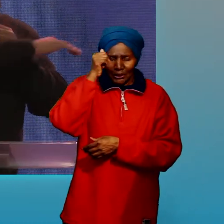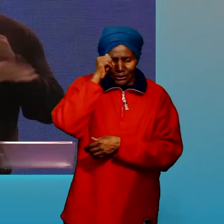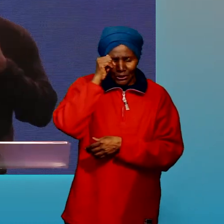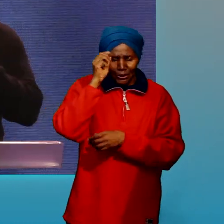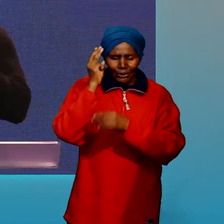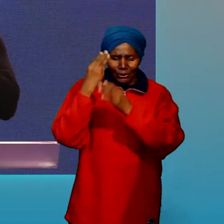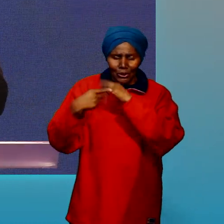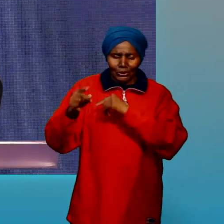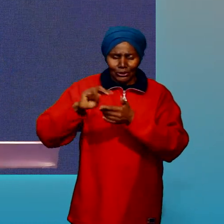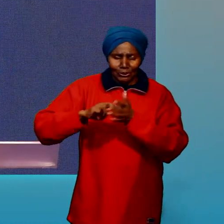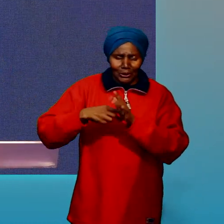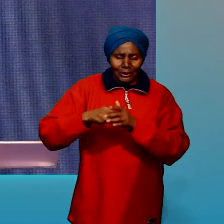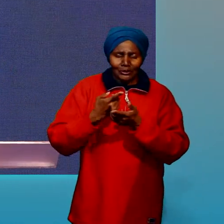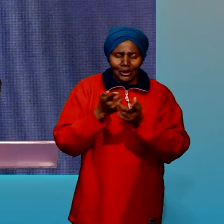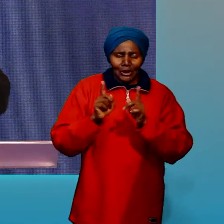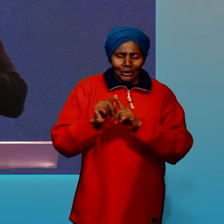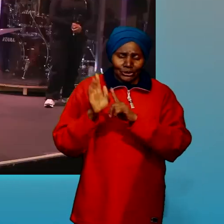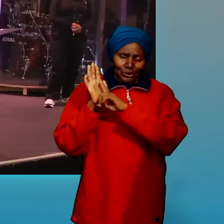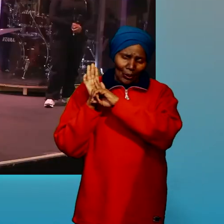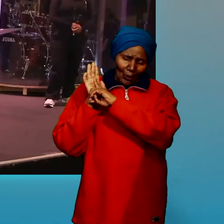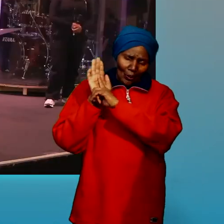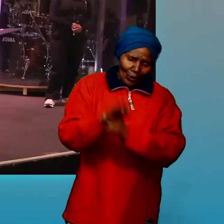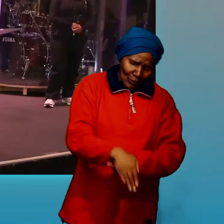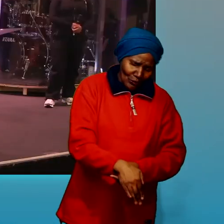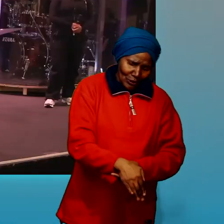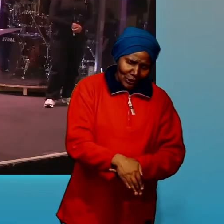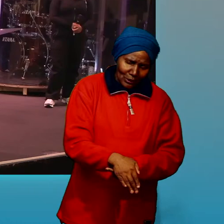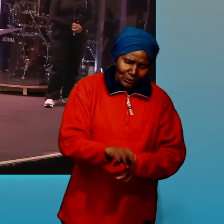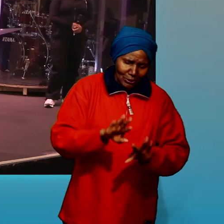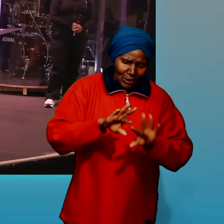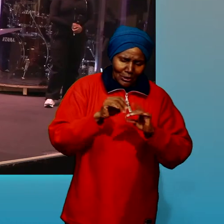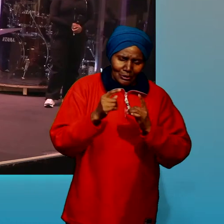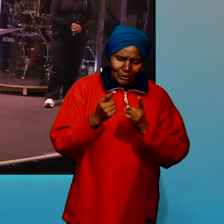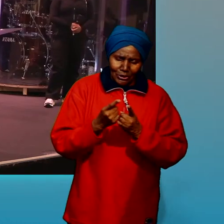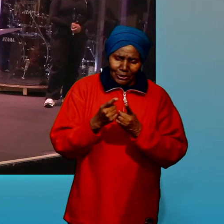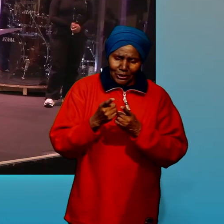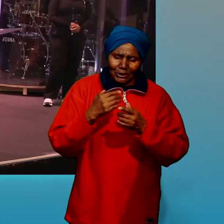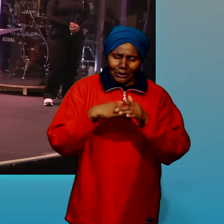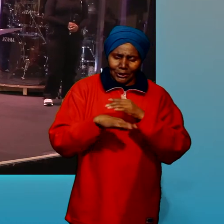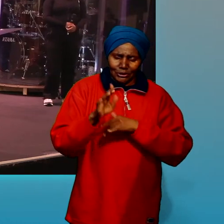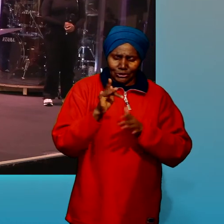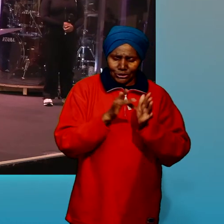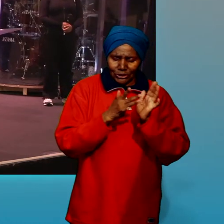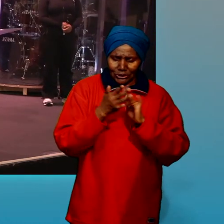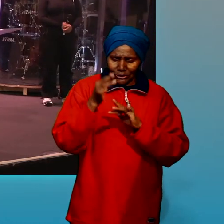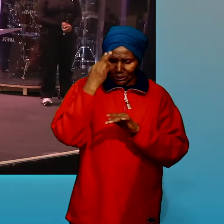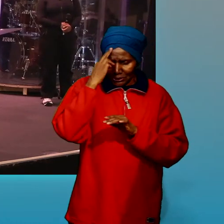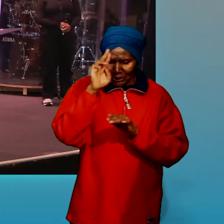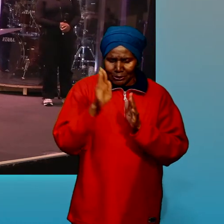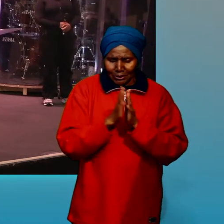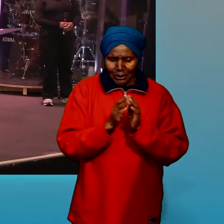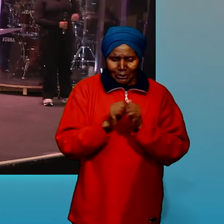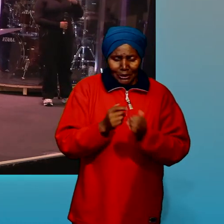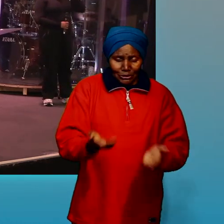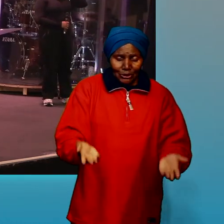overcome every and all things in Jesus' name. Let's stand and worship our God.